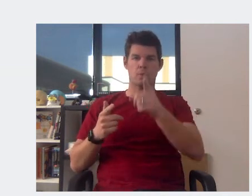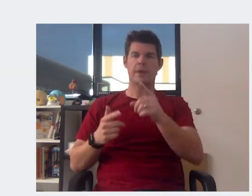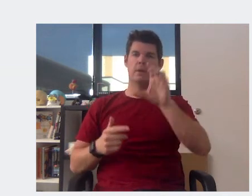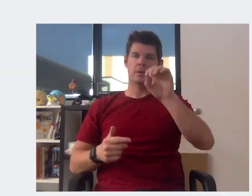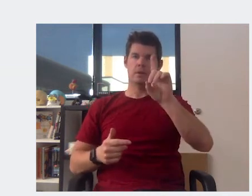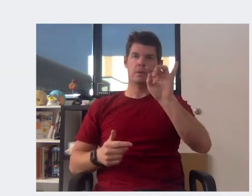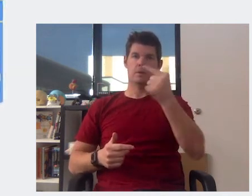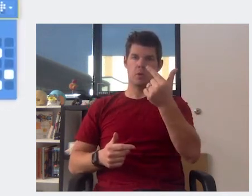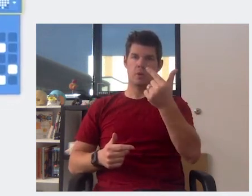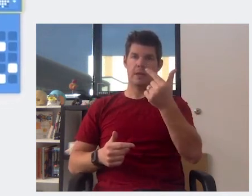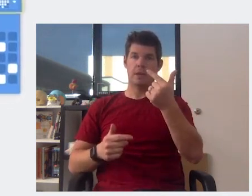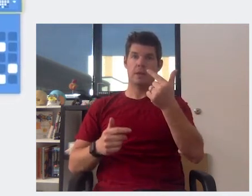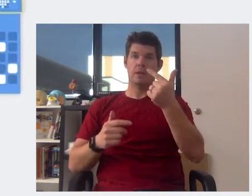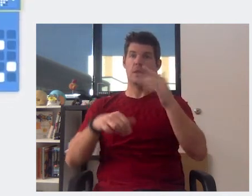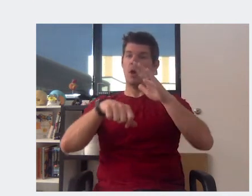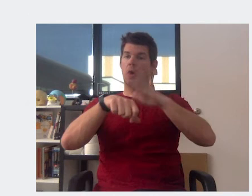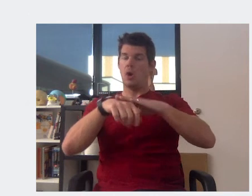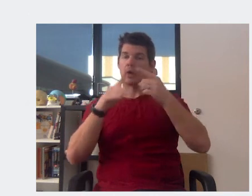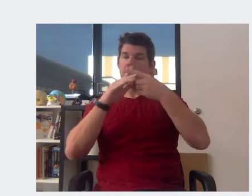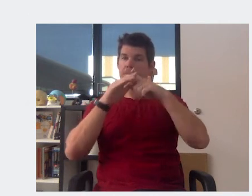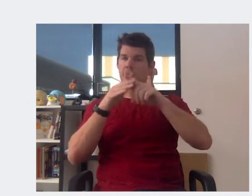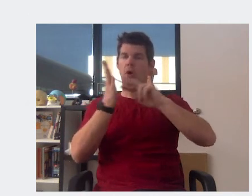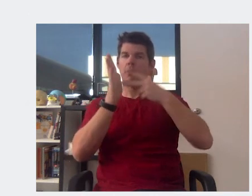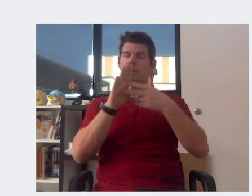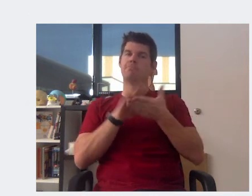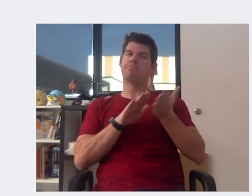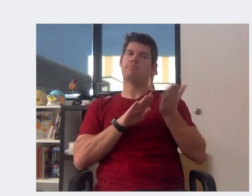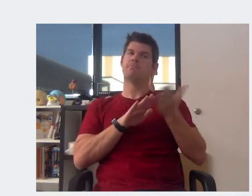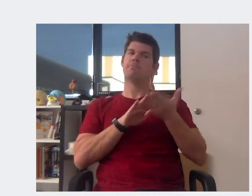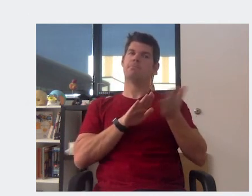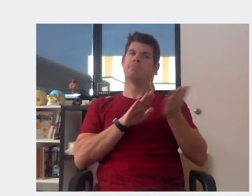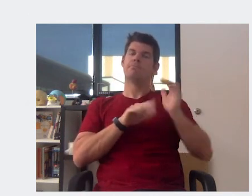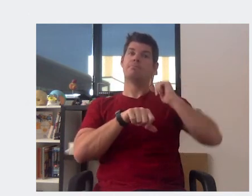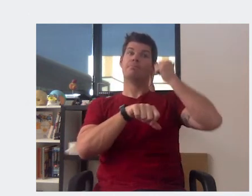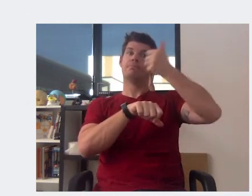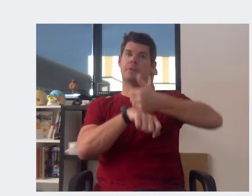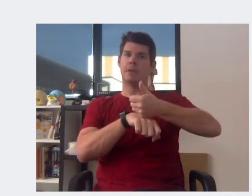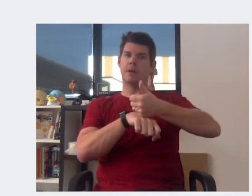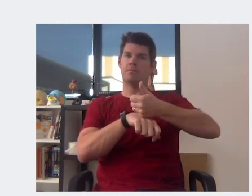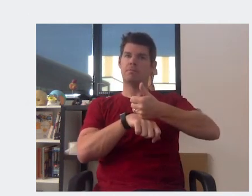interesting, I can drag this series of blocks over into the forever.